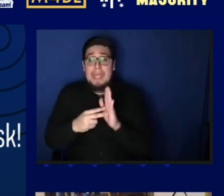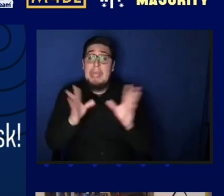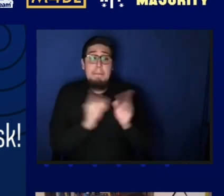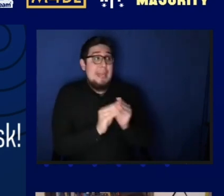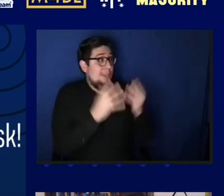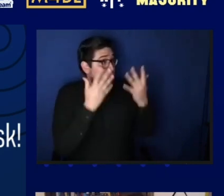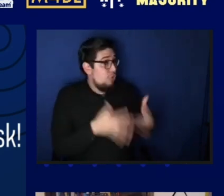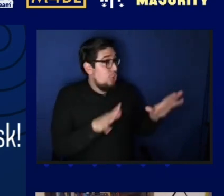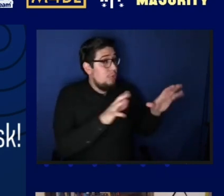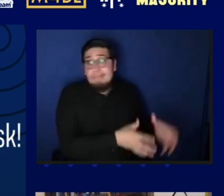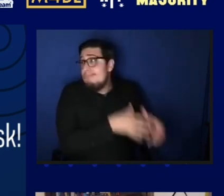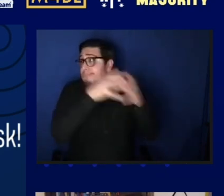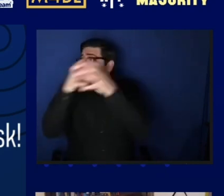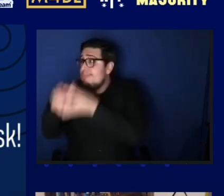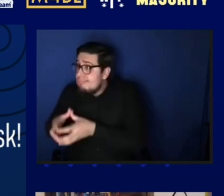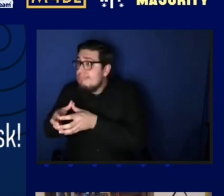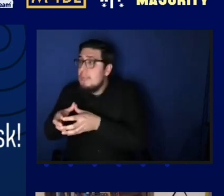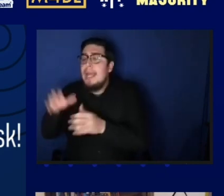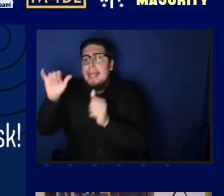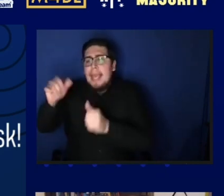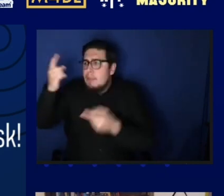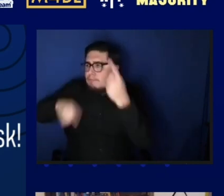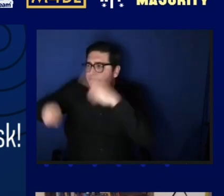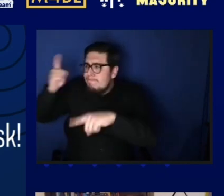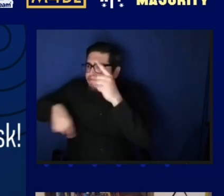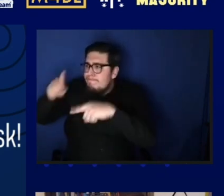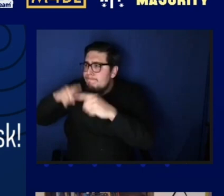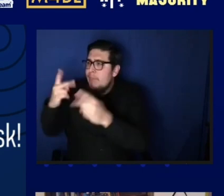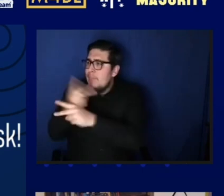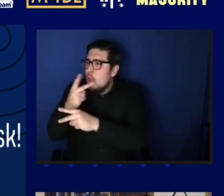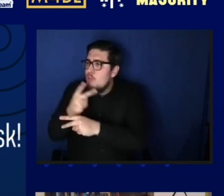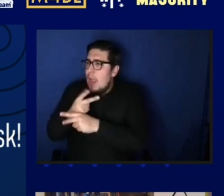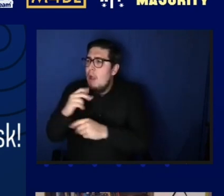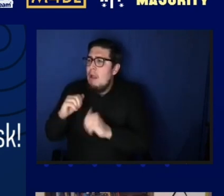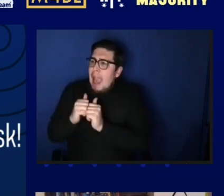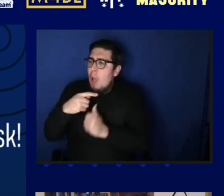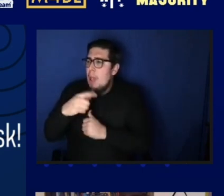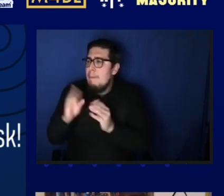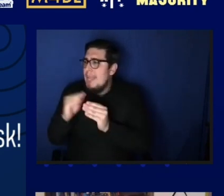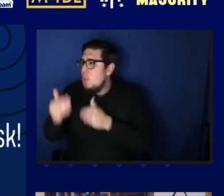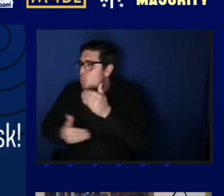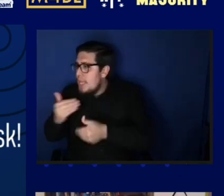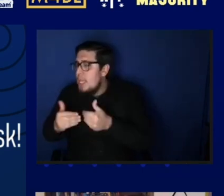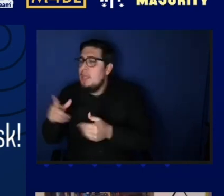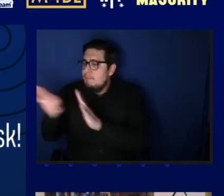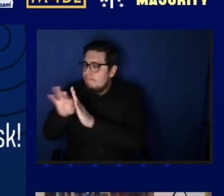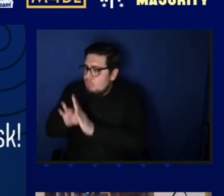amazing Frontline team has coaches that can help you with this if you choose to lead your meeting.